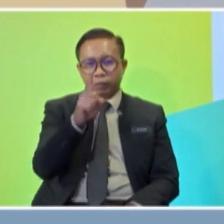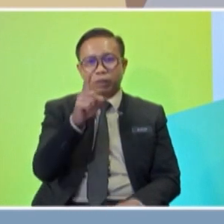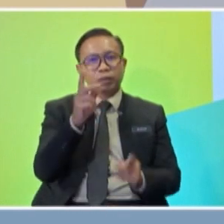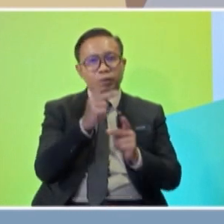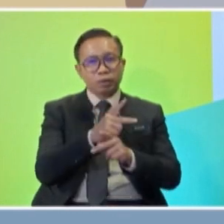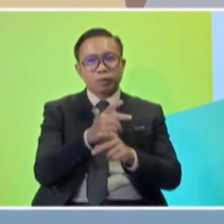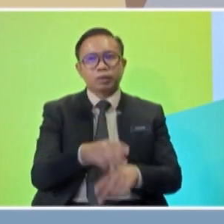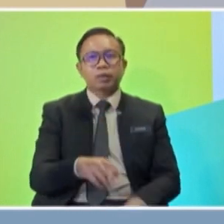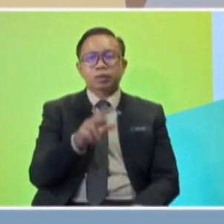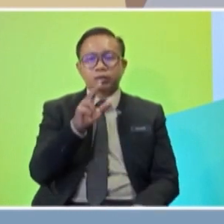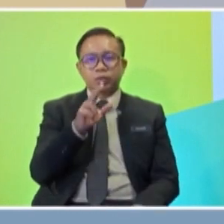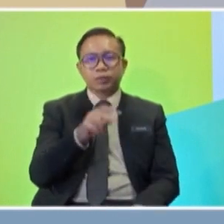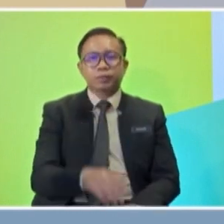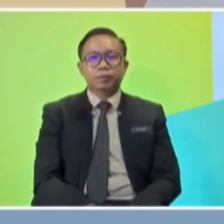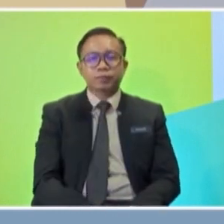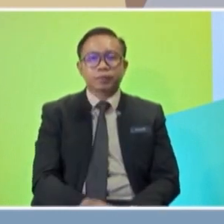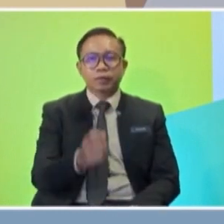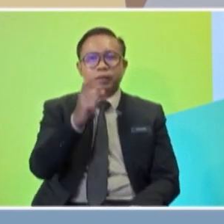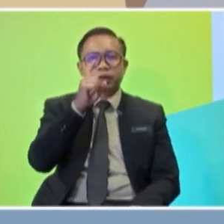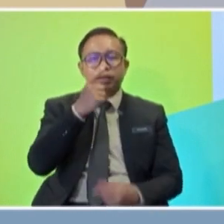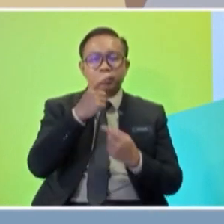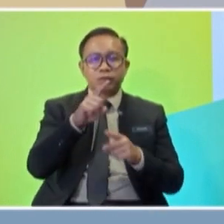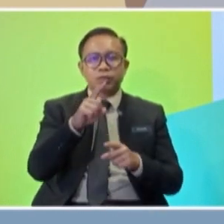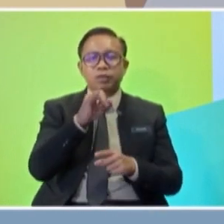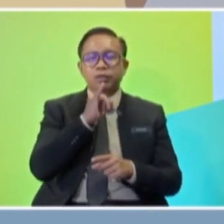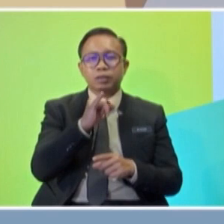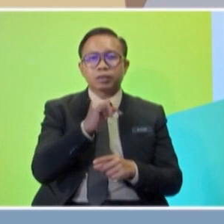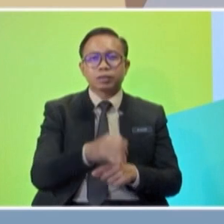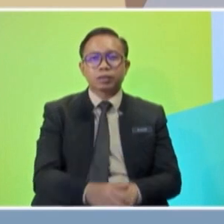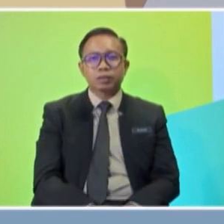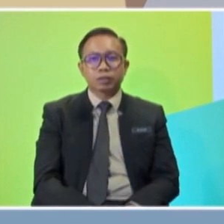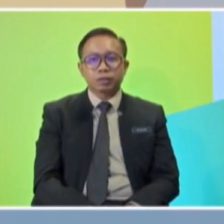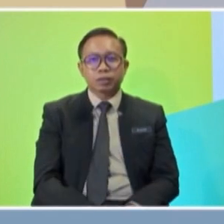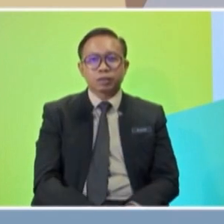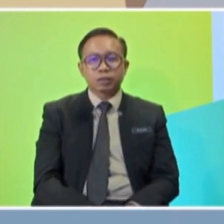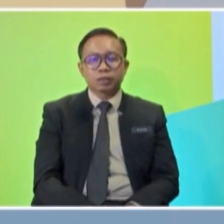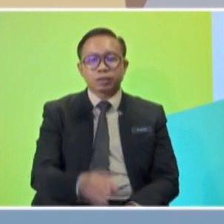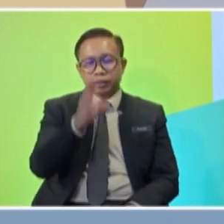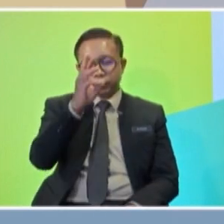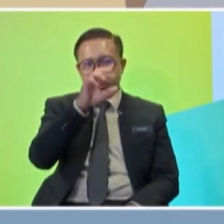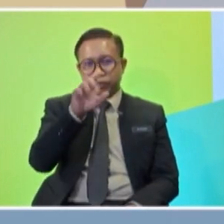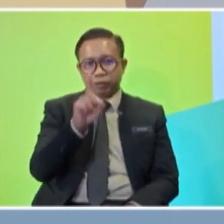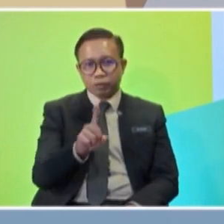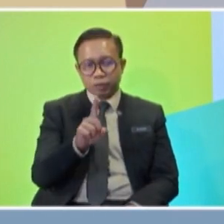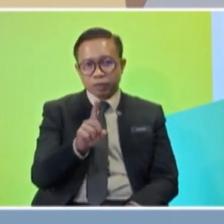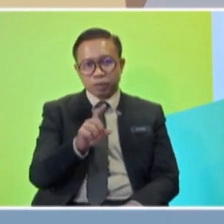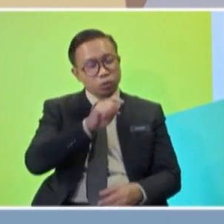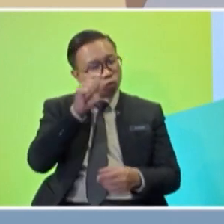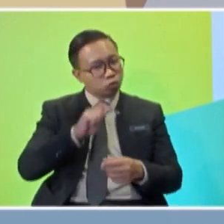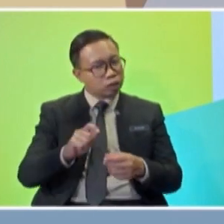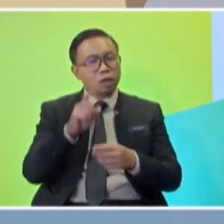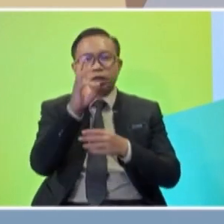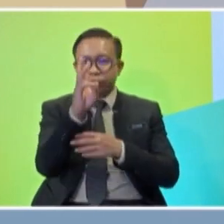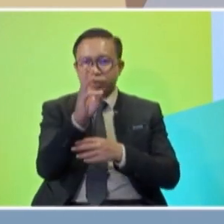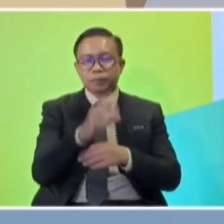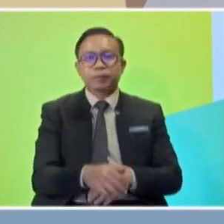1 is 1. So the answer is 6. Okay, and very one, good. 6 over 1, we also write it as 6. Thank you